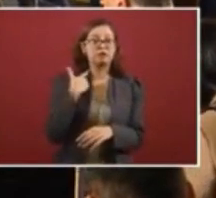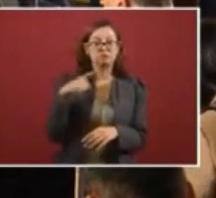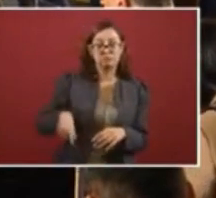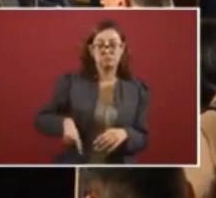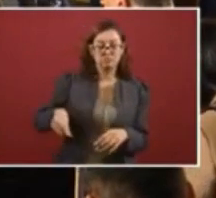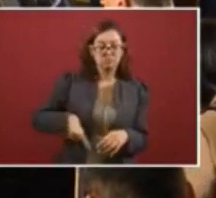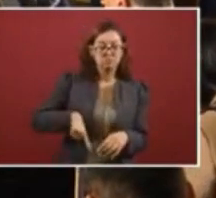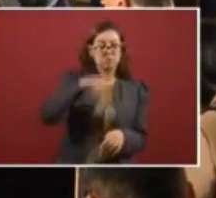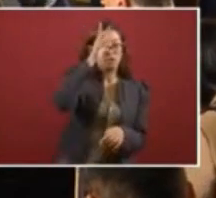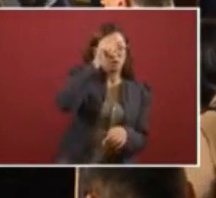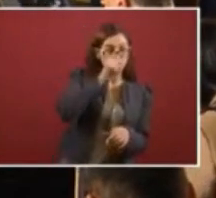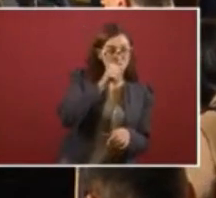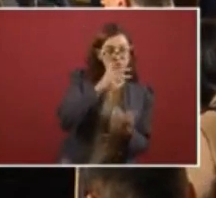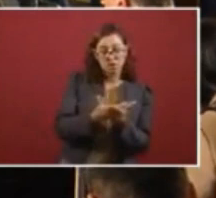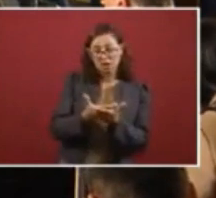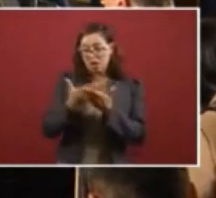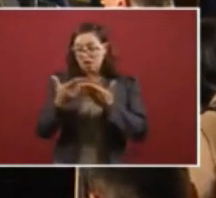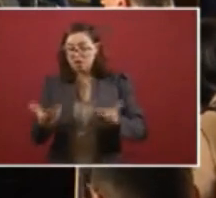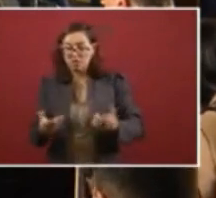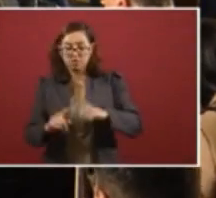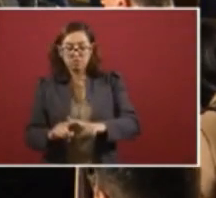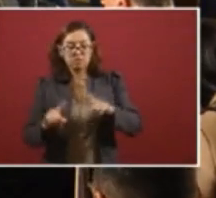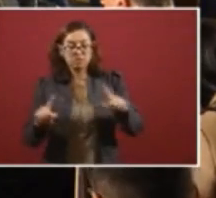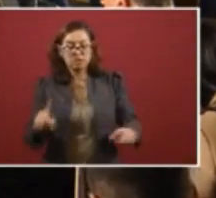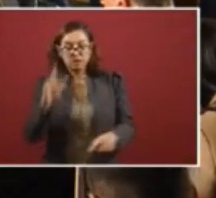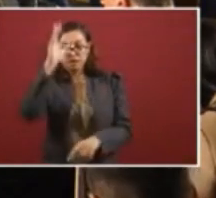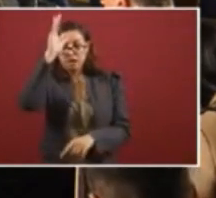about a decrease